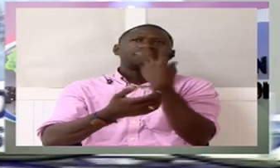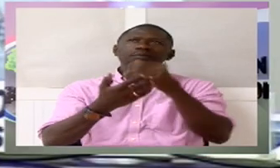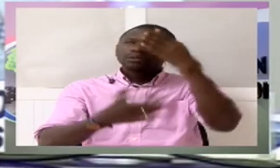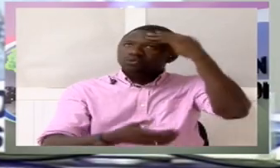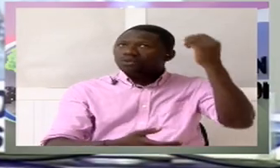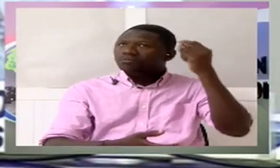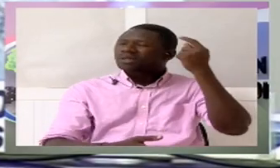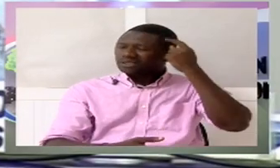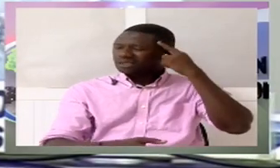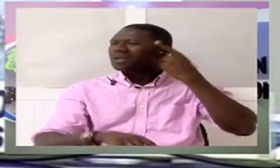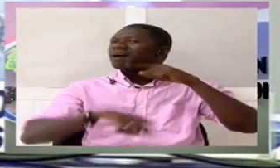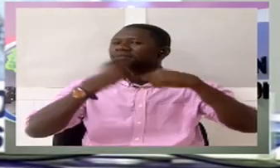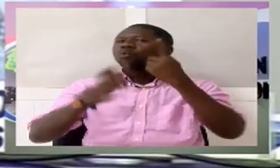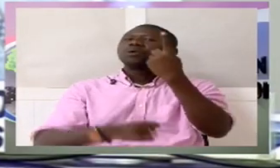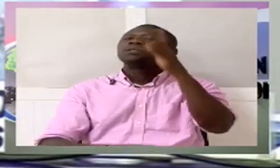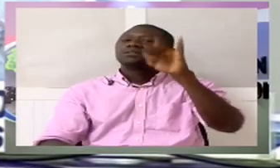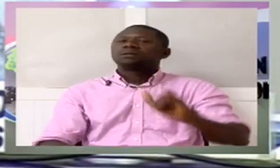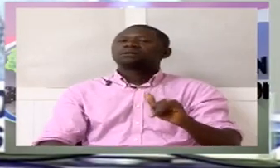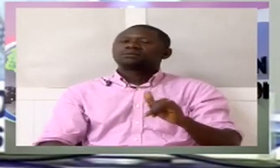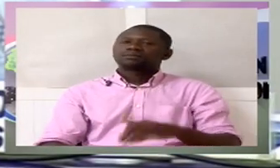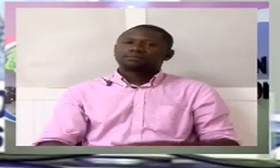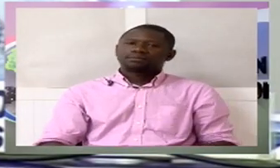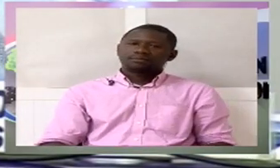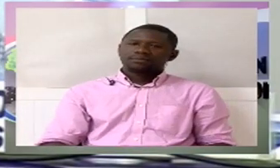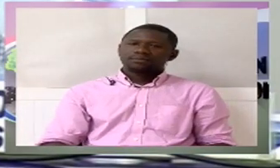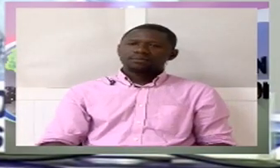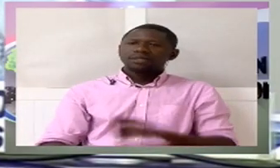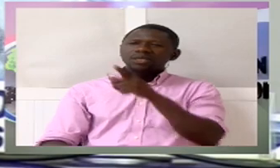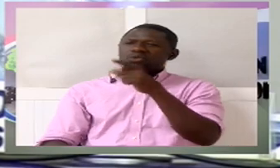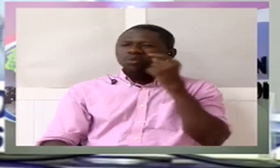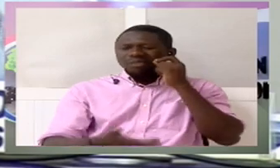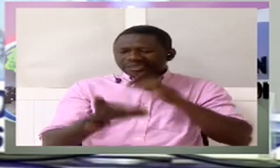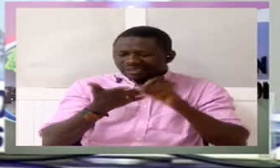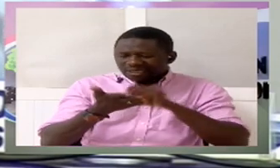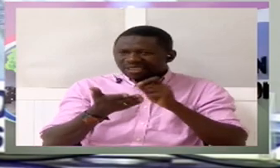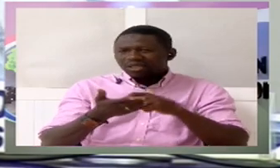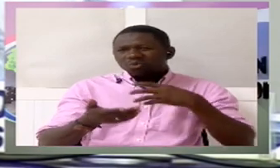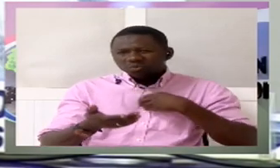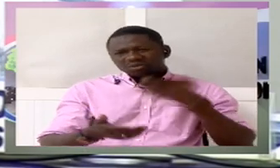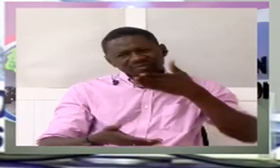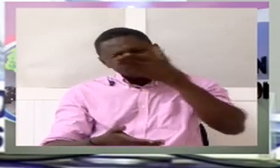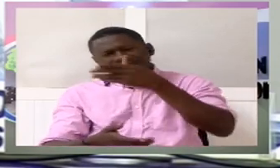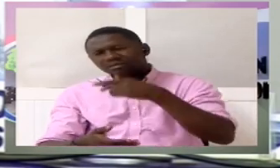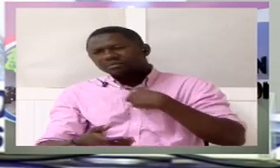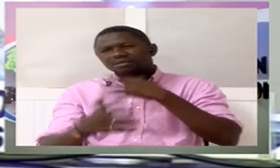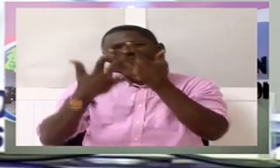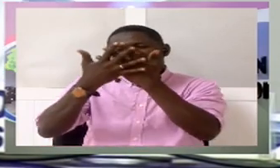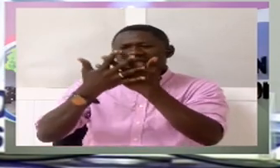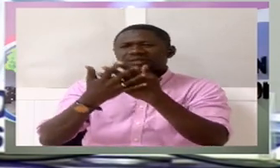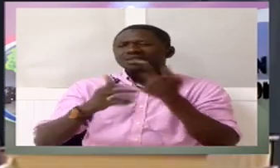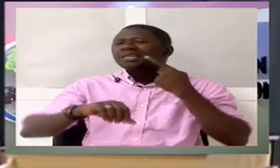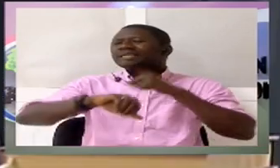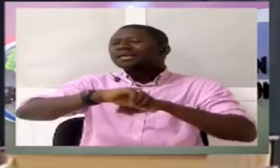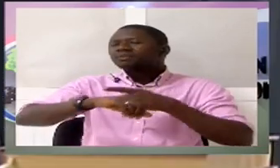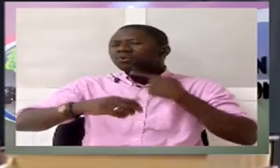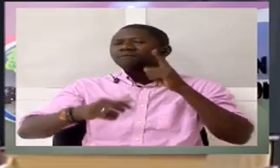him. Did you make a request to see him within that first year of his incarceration? Fanyi